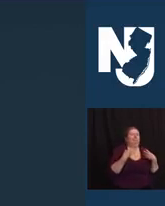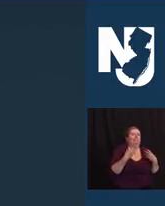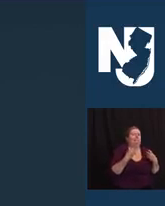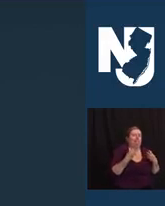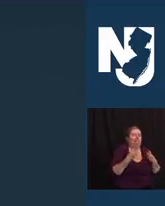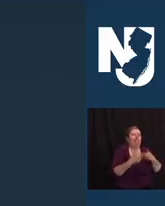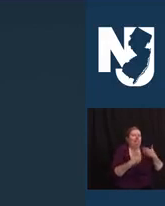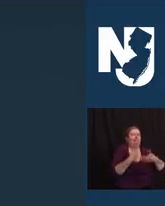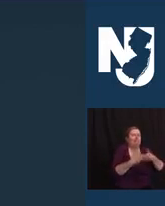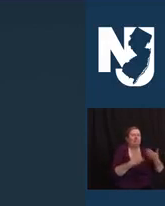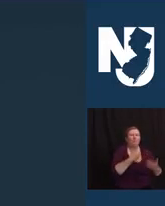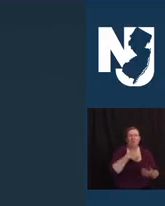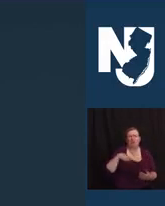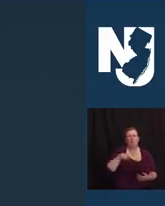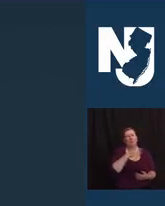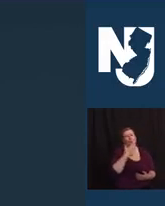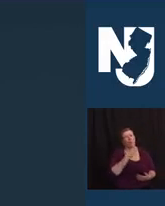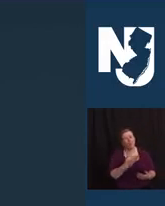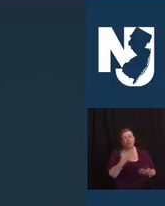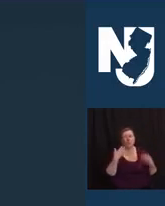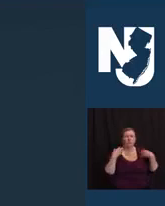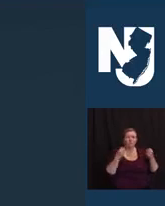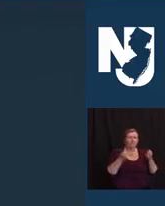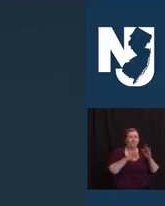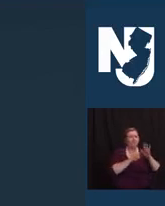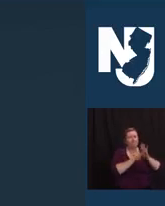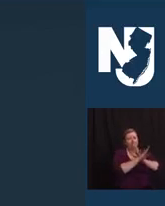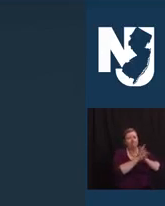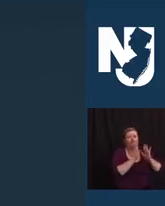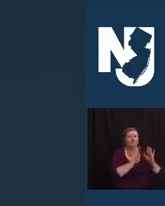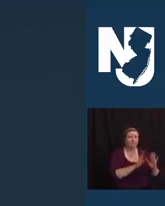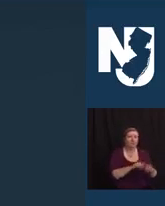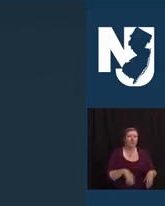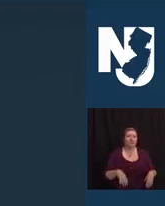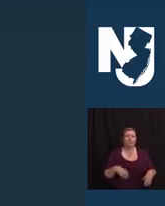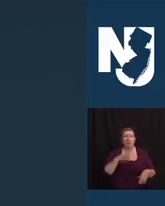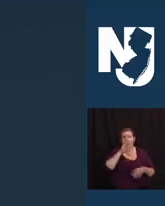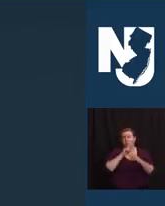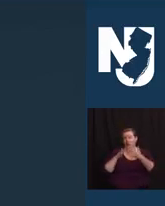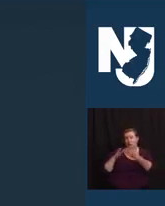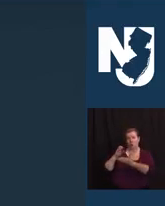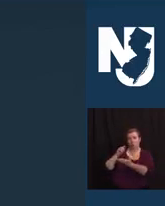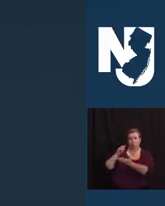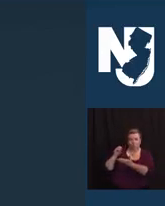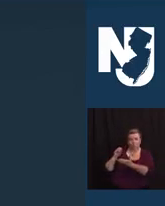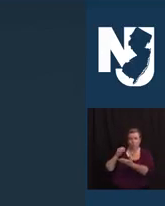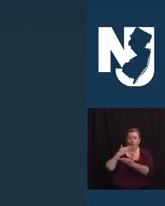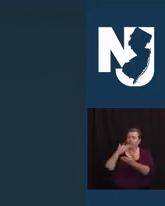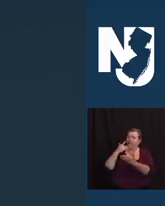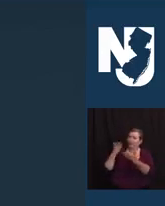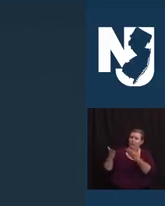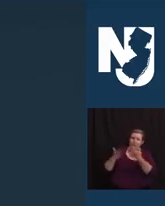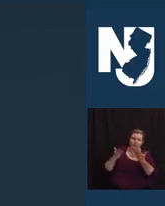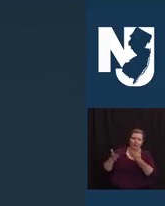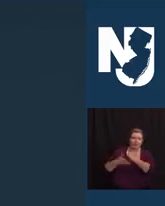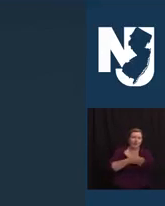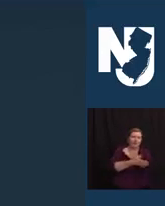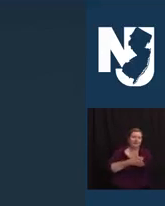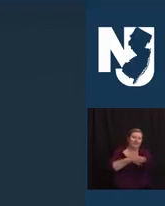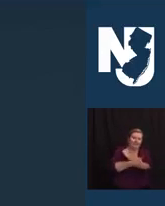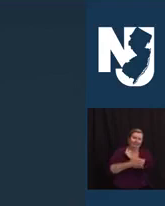all the very best of health. And may God bless Otto. We thank him for his service to our nation. We are proud